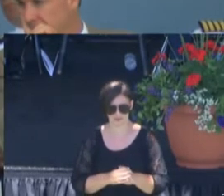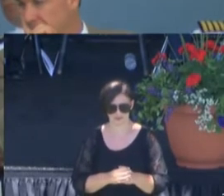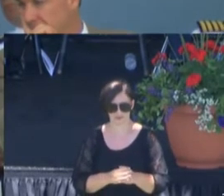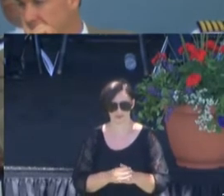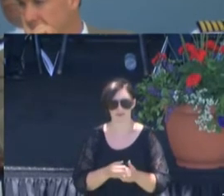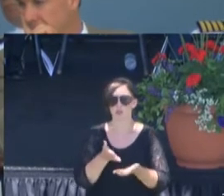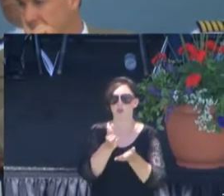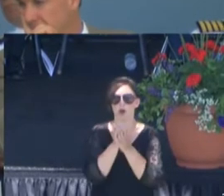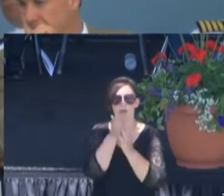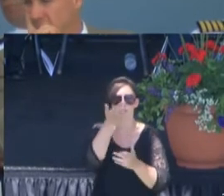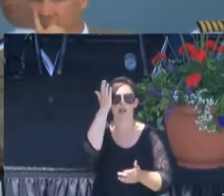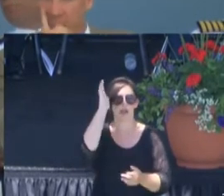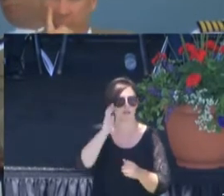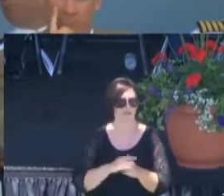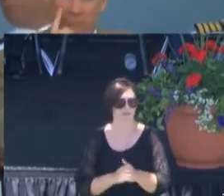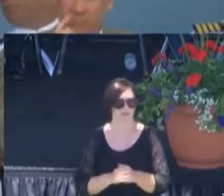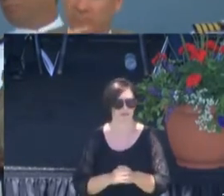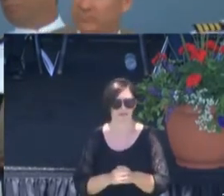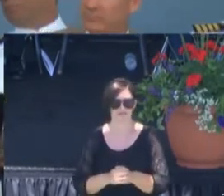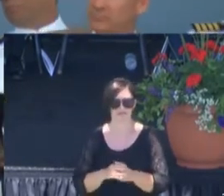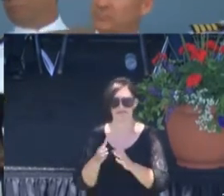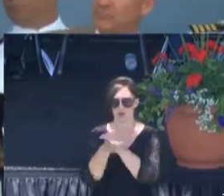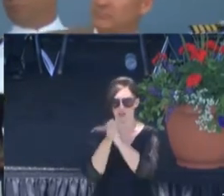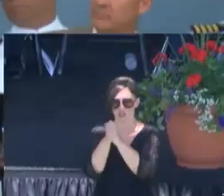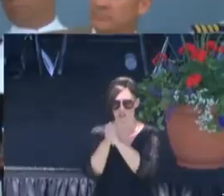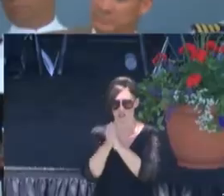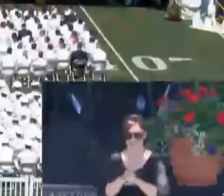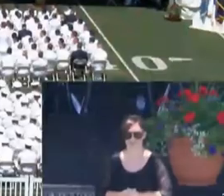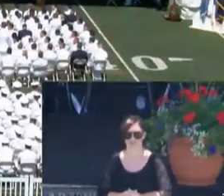So help me God. Congratulations.